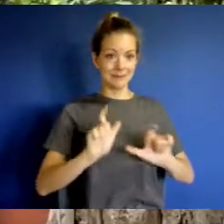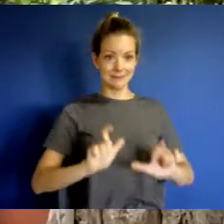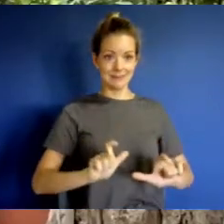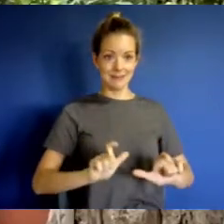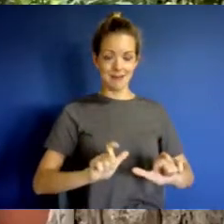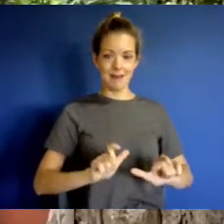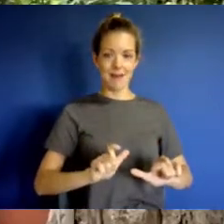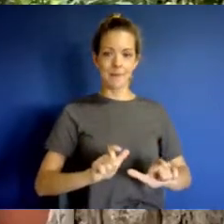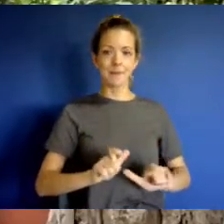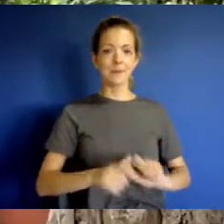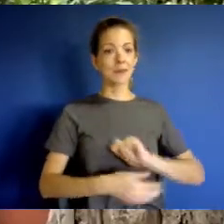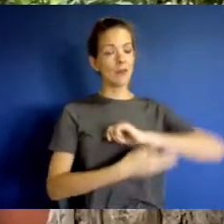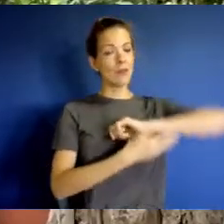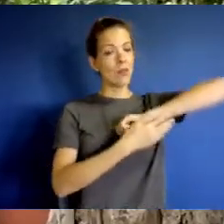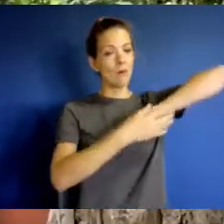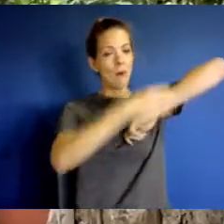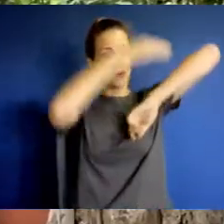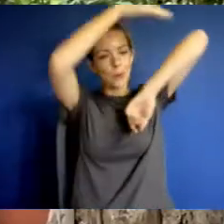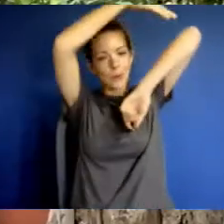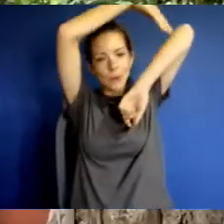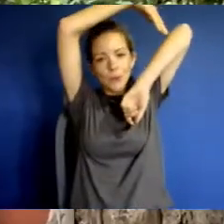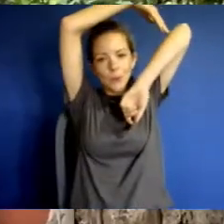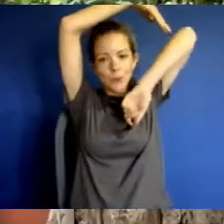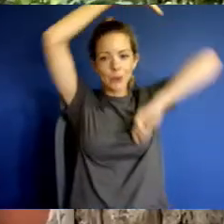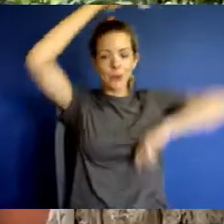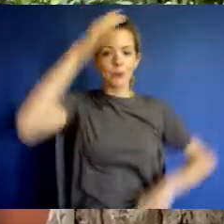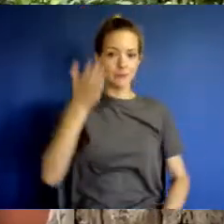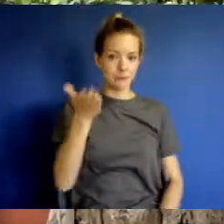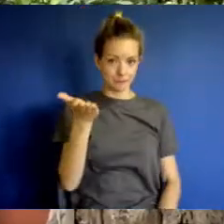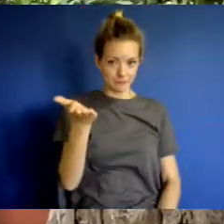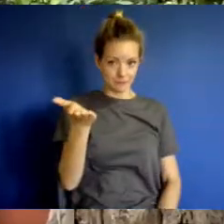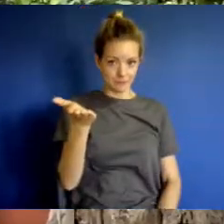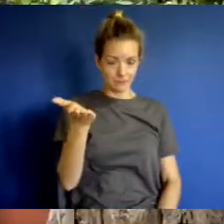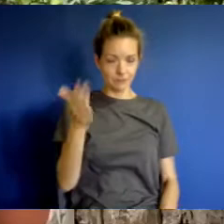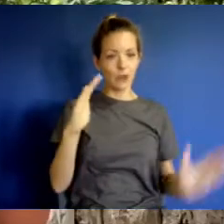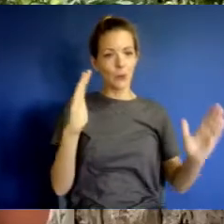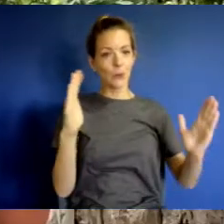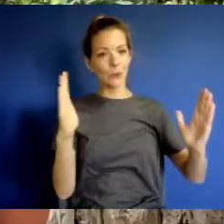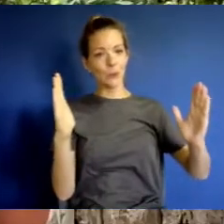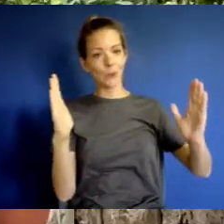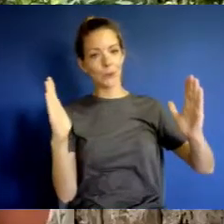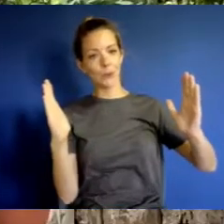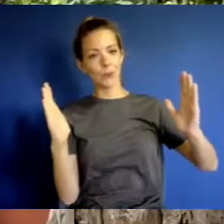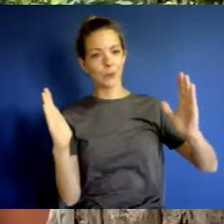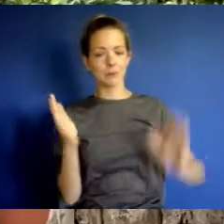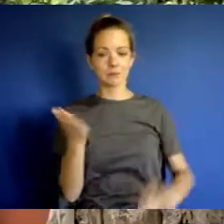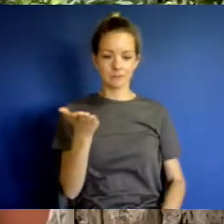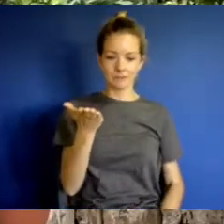Bring the left arm up and over. Take hold and take a side bend.